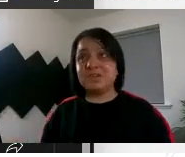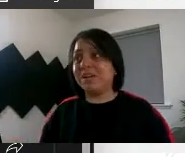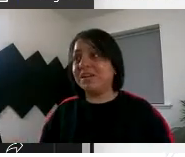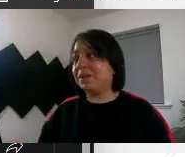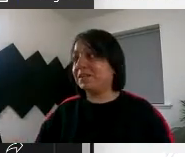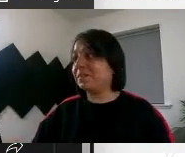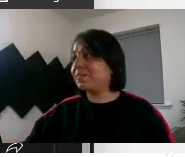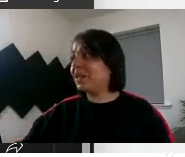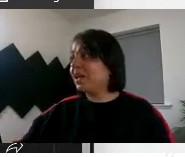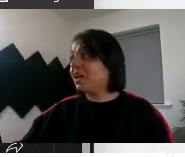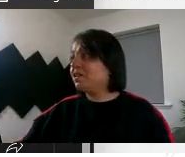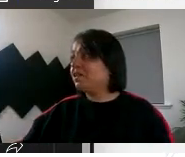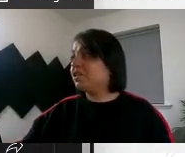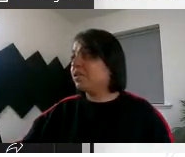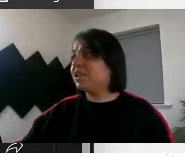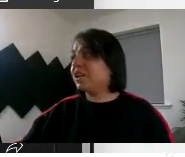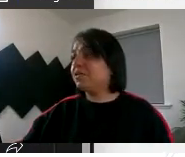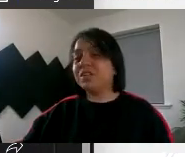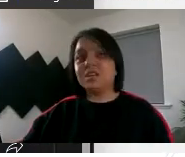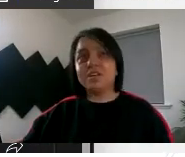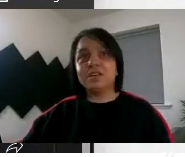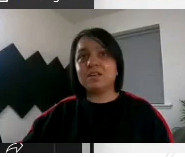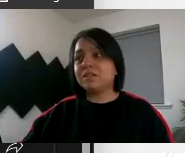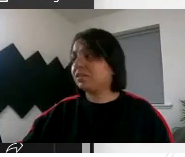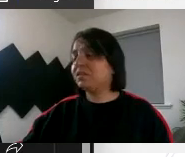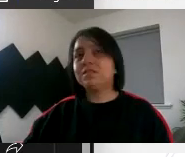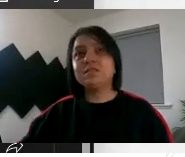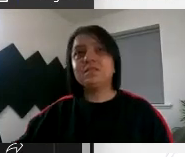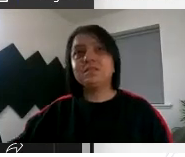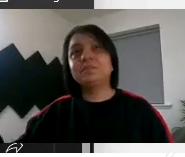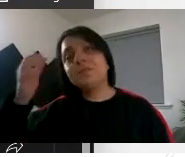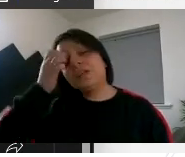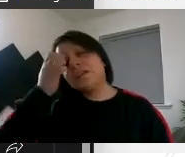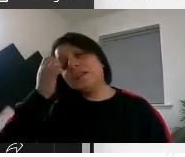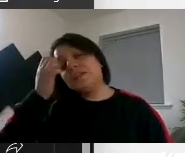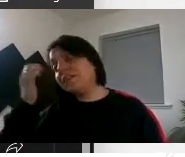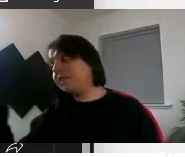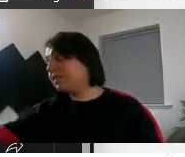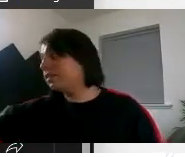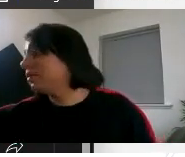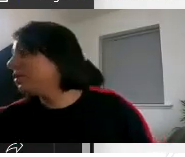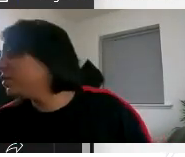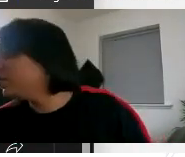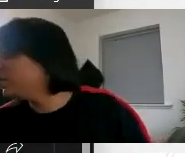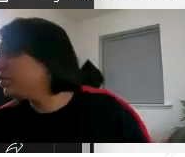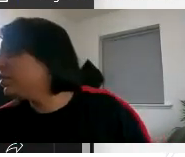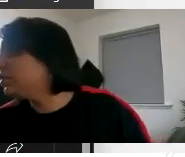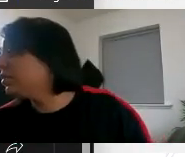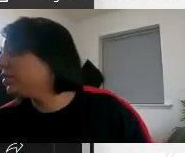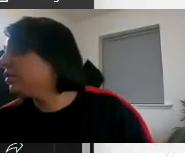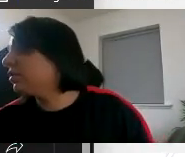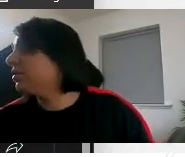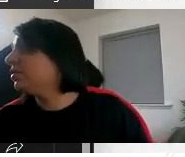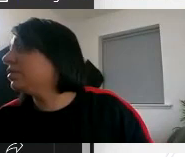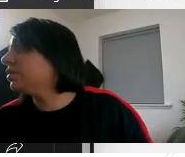you as well in a bit. Did somebody say? Sorry, I was trying to ask Joyce. Joyce, you said you've been to the UK before, right?